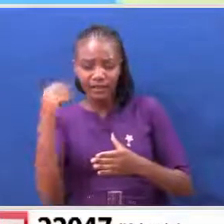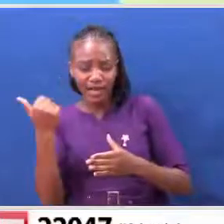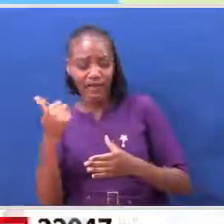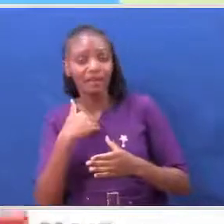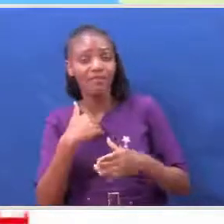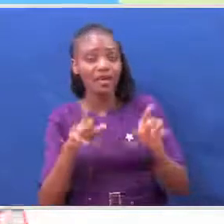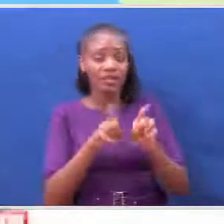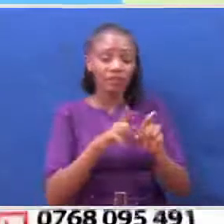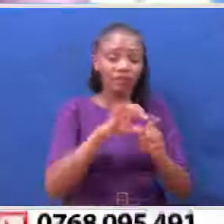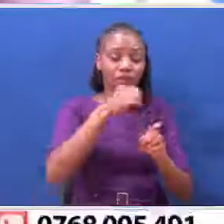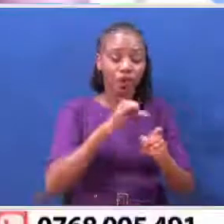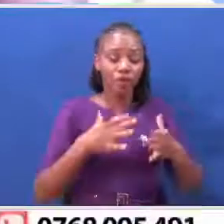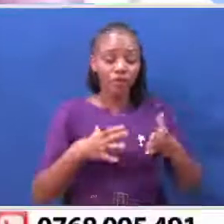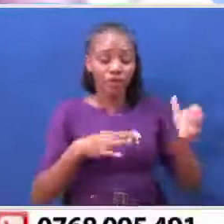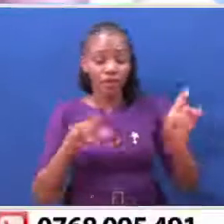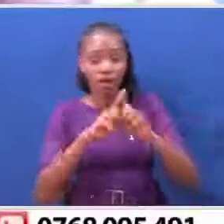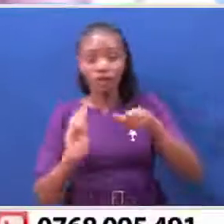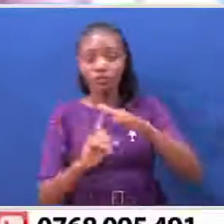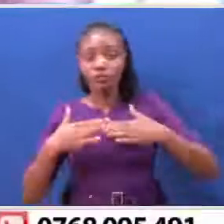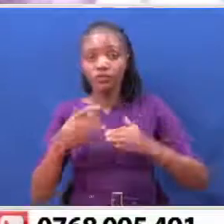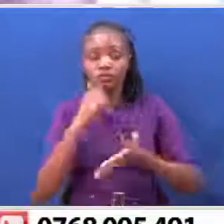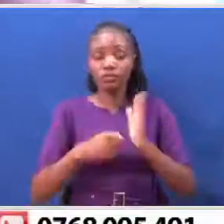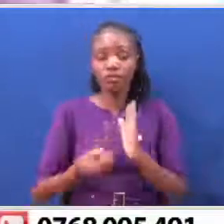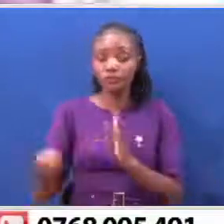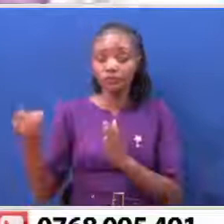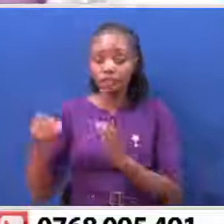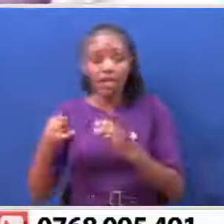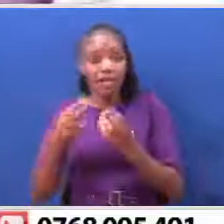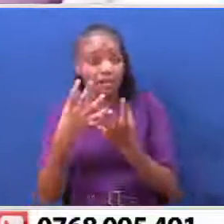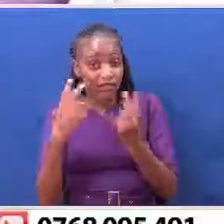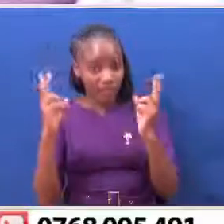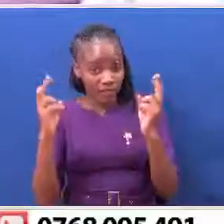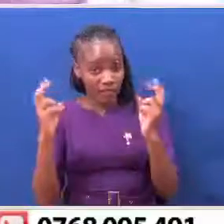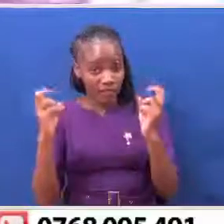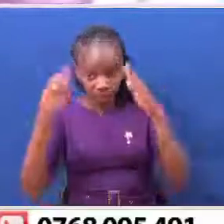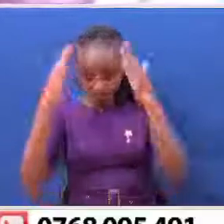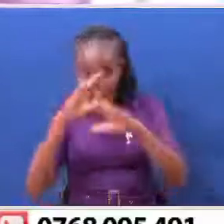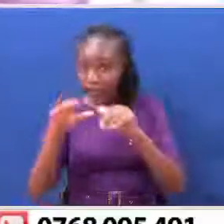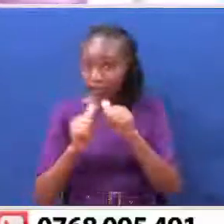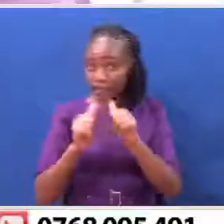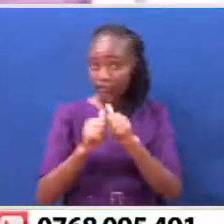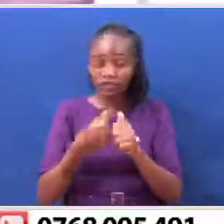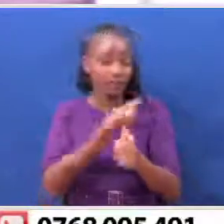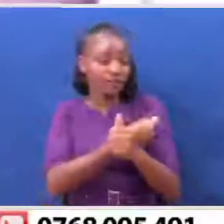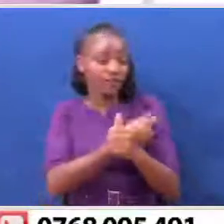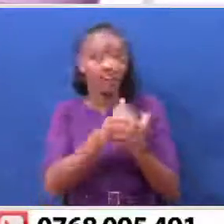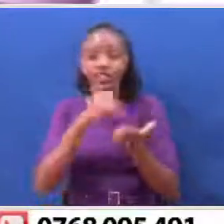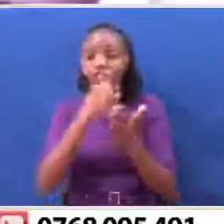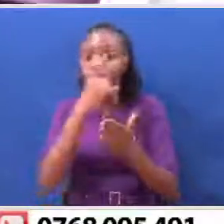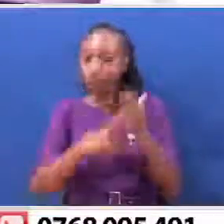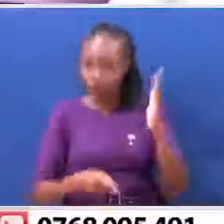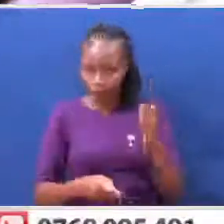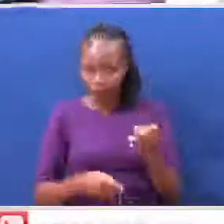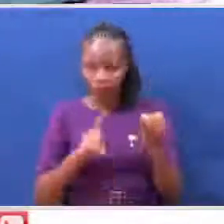have underlying conditions. The ministry says among the parameters to be considered in arriving at the vaccine to be procured include the